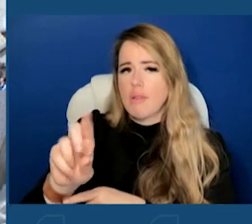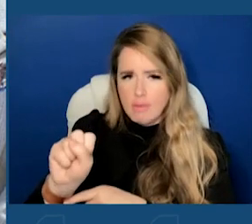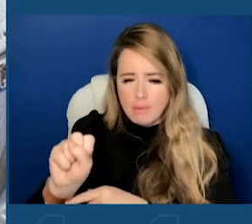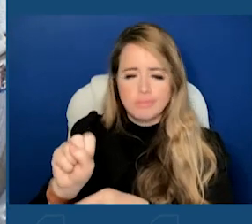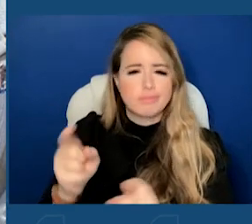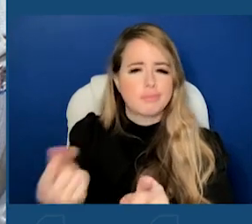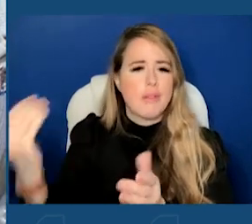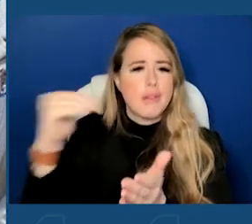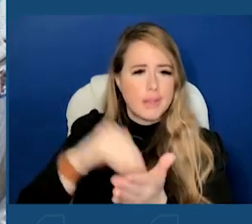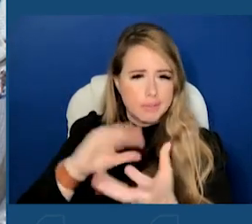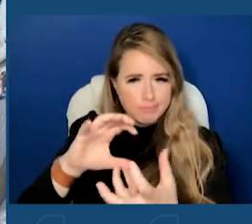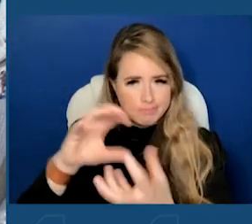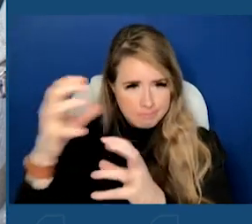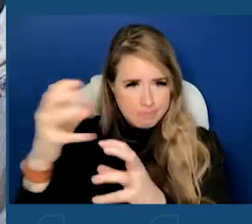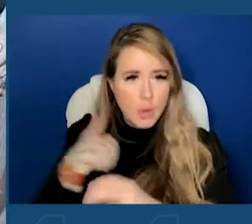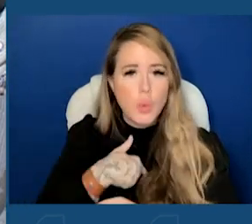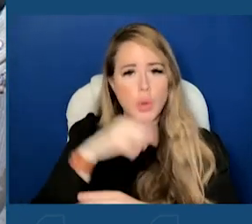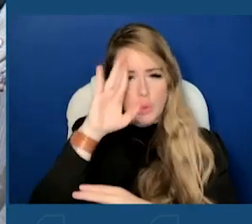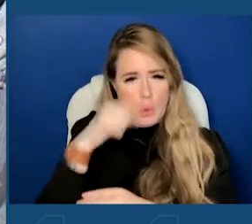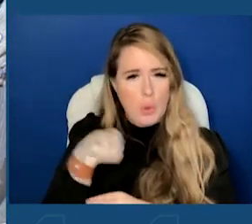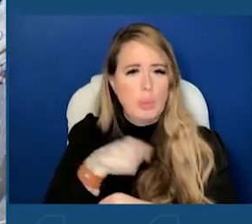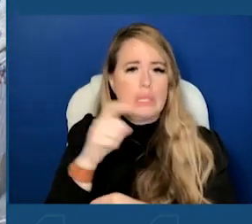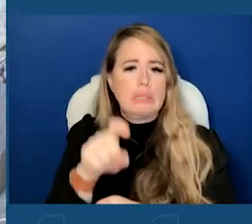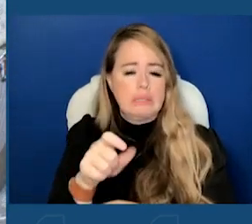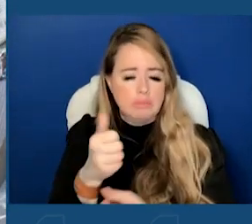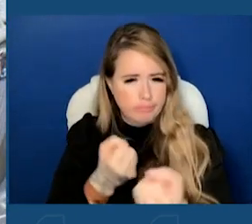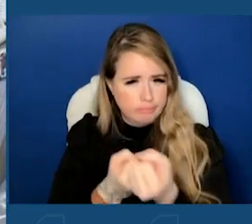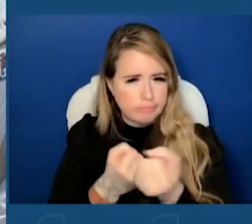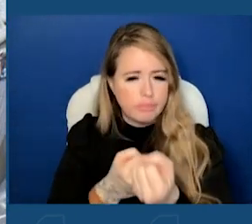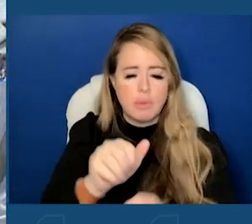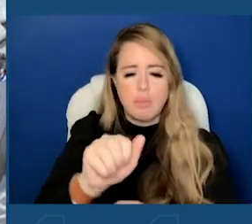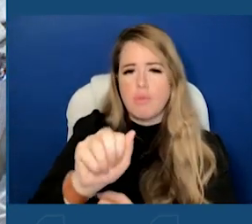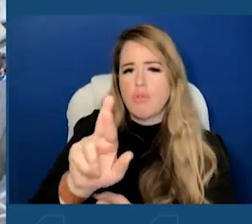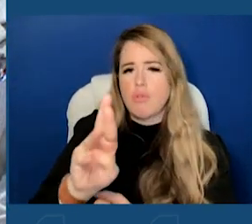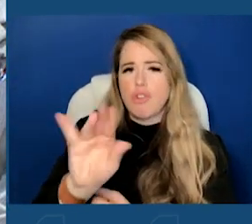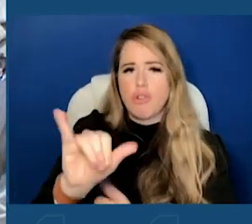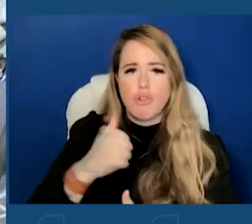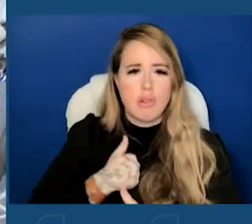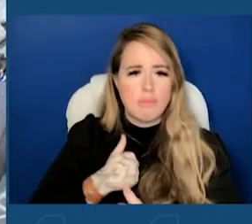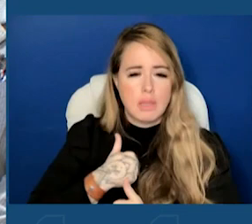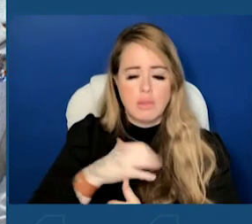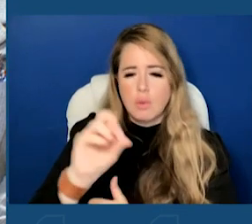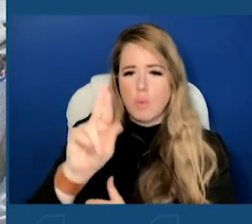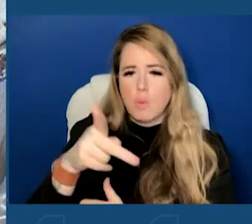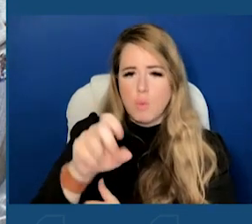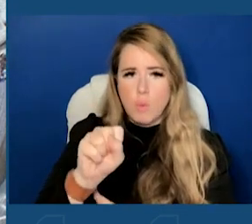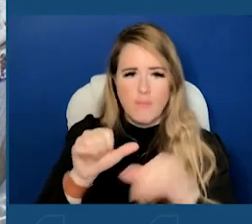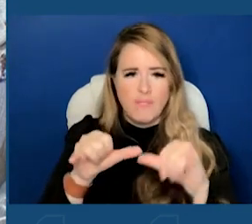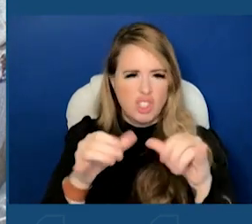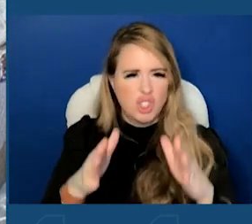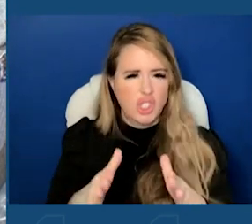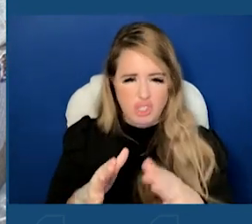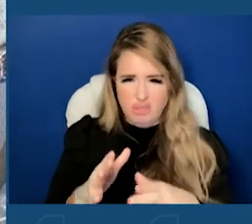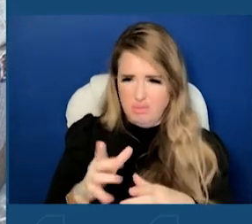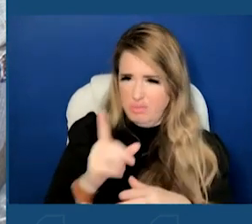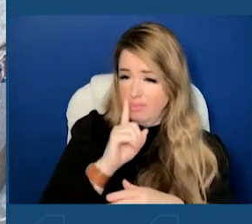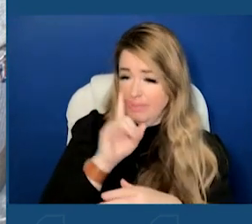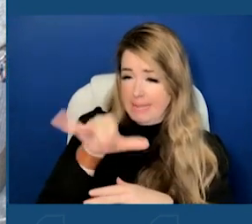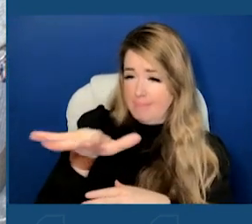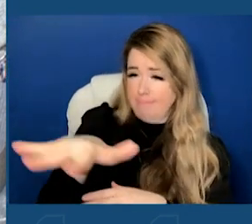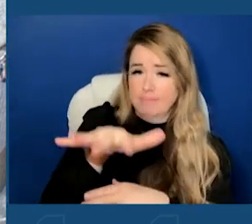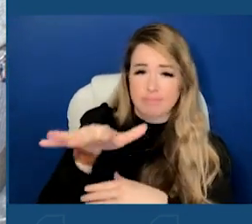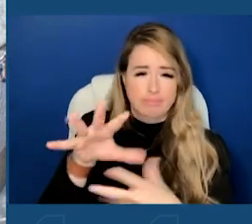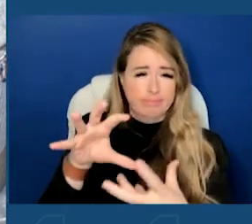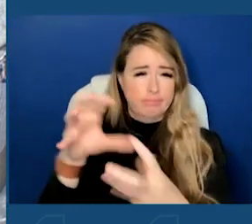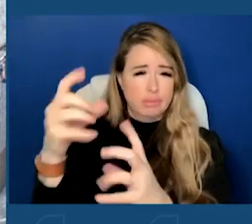an assistance from the Army Corps of Engineers to rebuild them. They've been damaged since Sandy, and the state of New York and the city of New York are certainly going to be helping